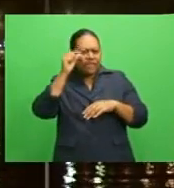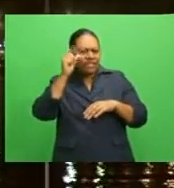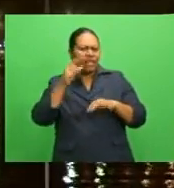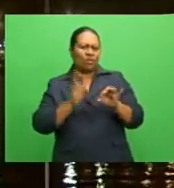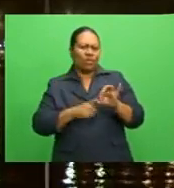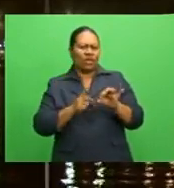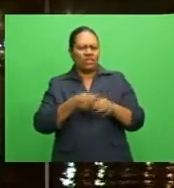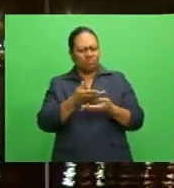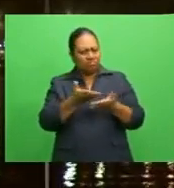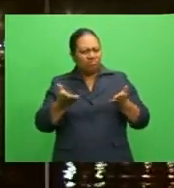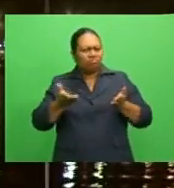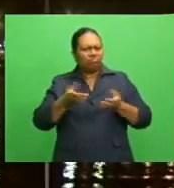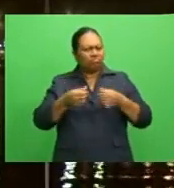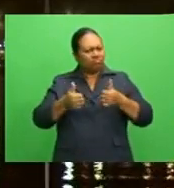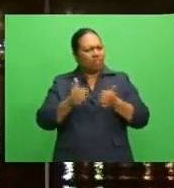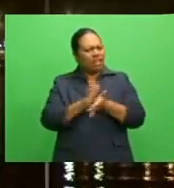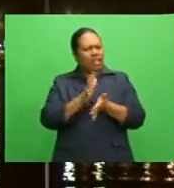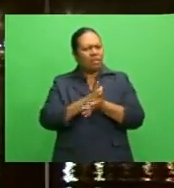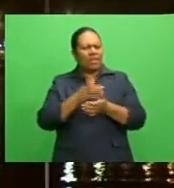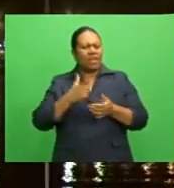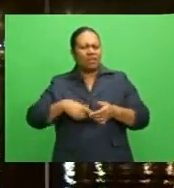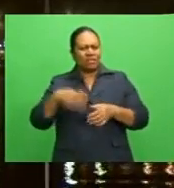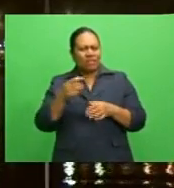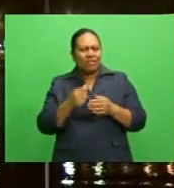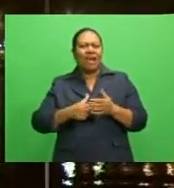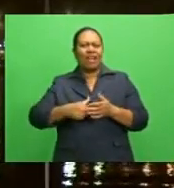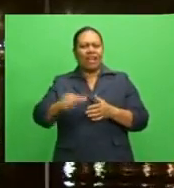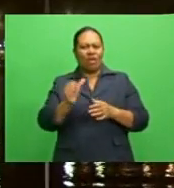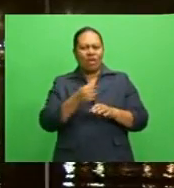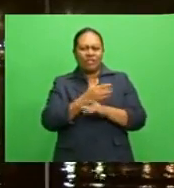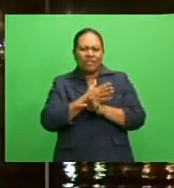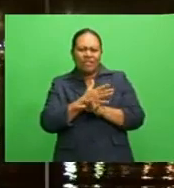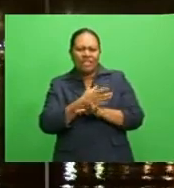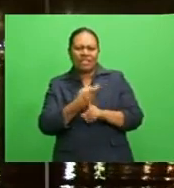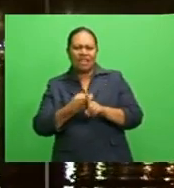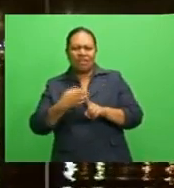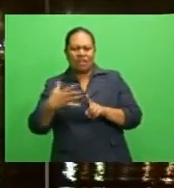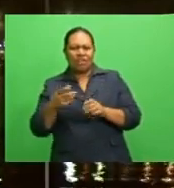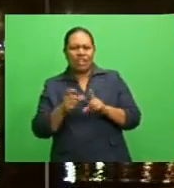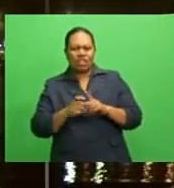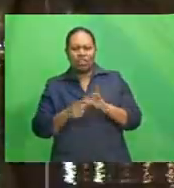asked, are you satisfied with the lifting of the ban on Kawakawa and Donu?